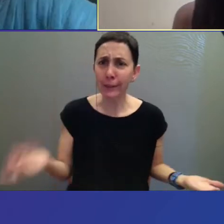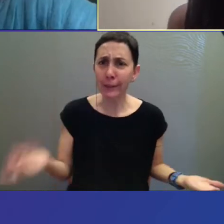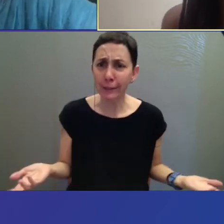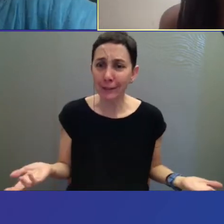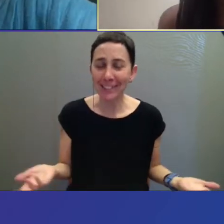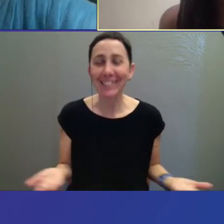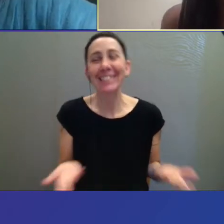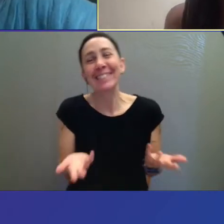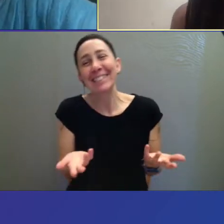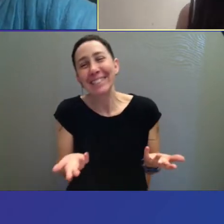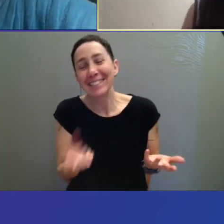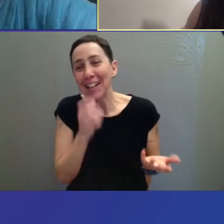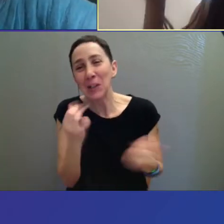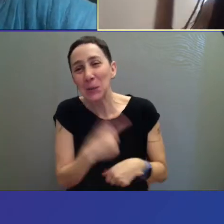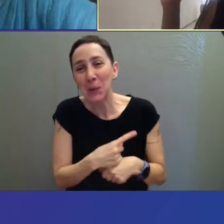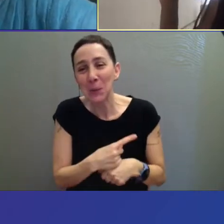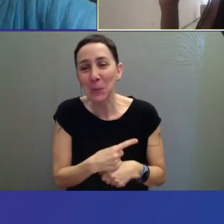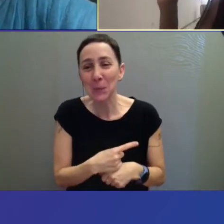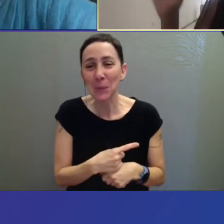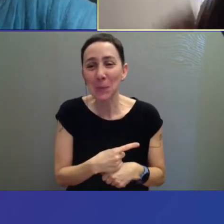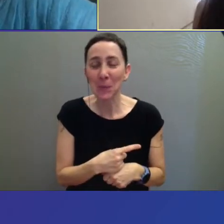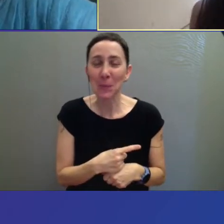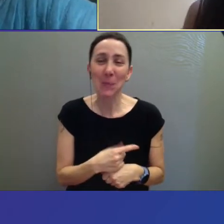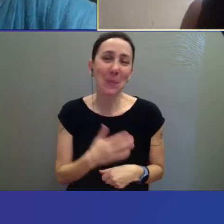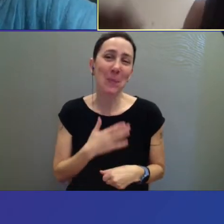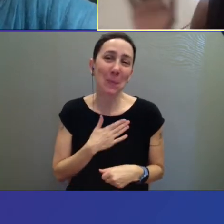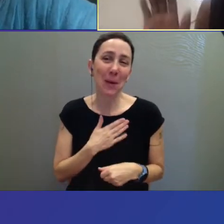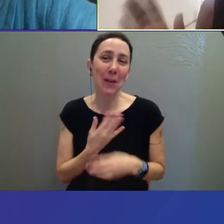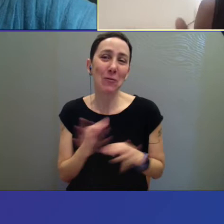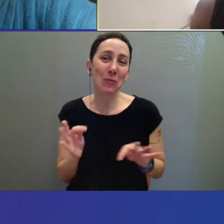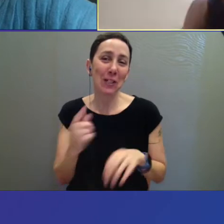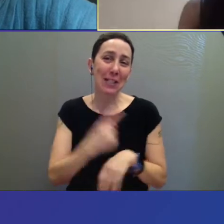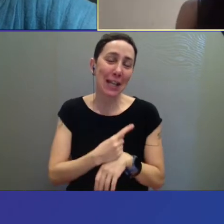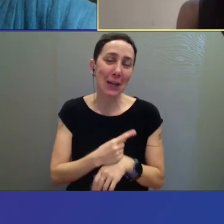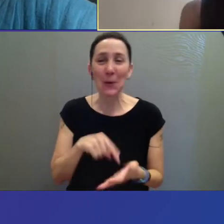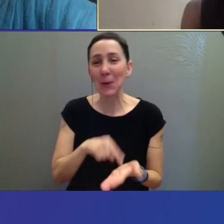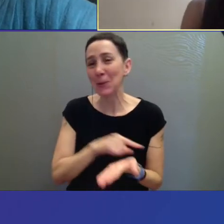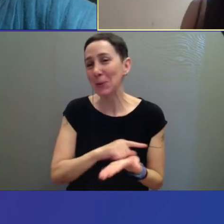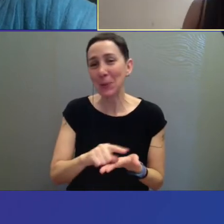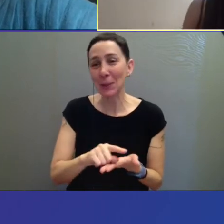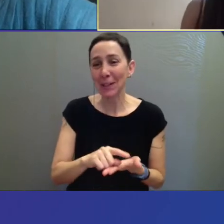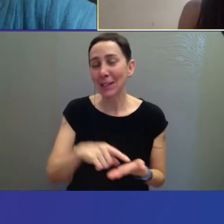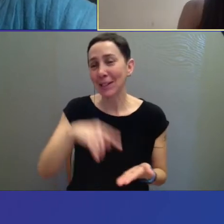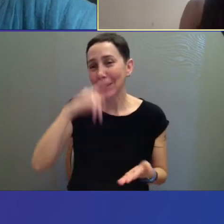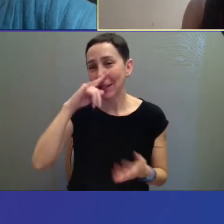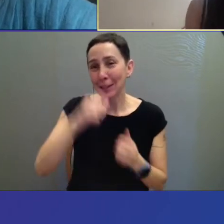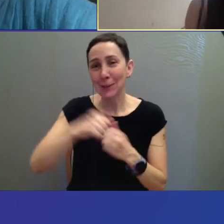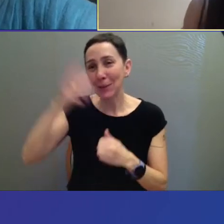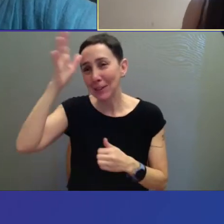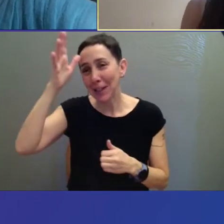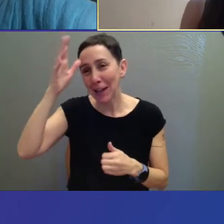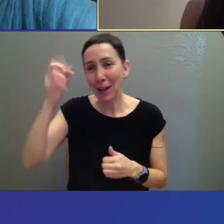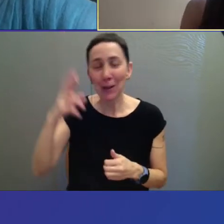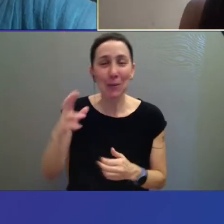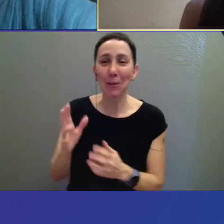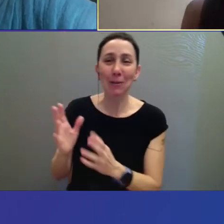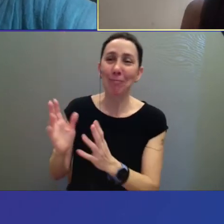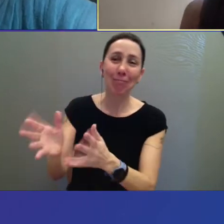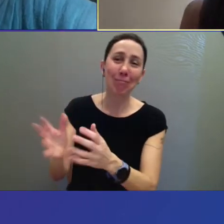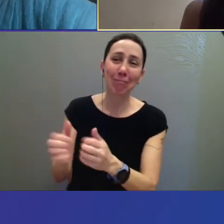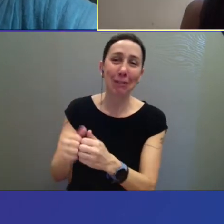no, I have a free day, or this week, they're with their dad, or I've left them here or